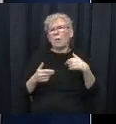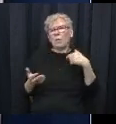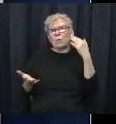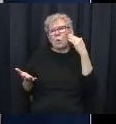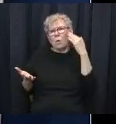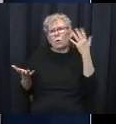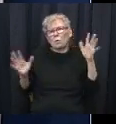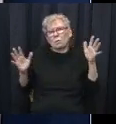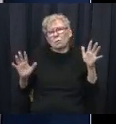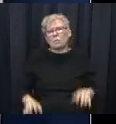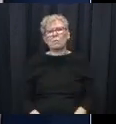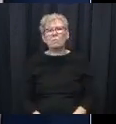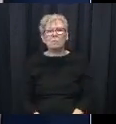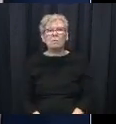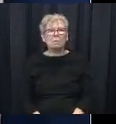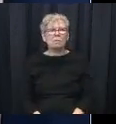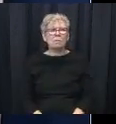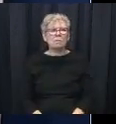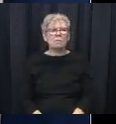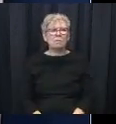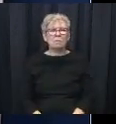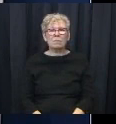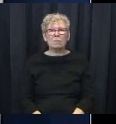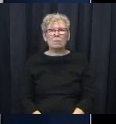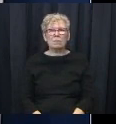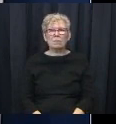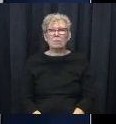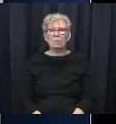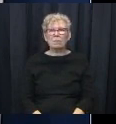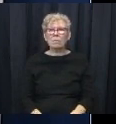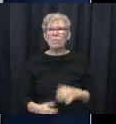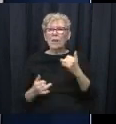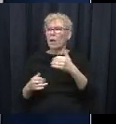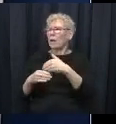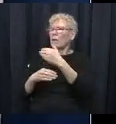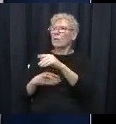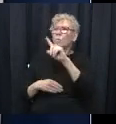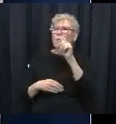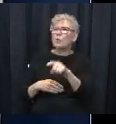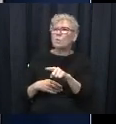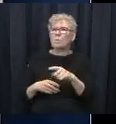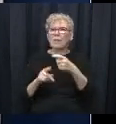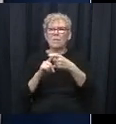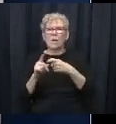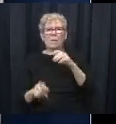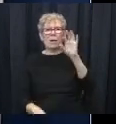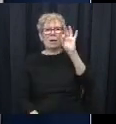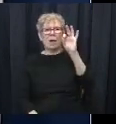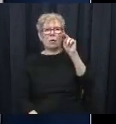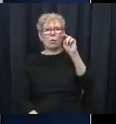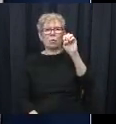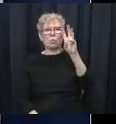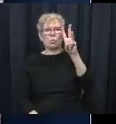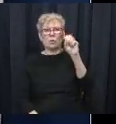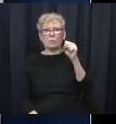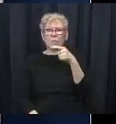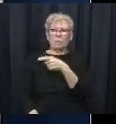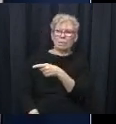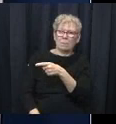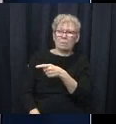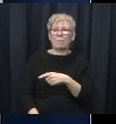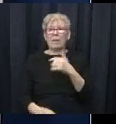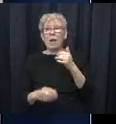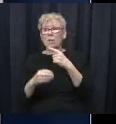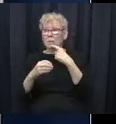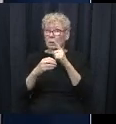Hi, Governor. Marshall Zellinger at 9 News. With the dial change, businesses can now have 50% capacity. It's fair to say that